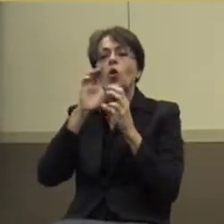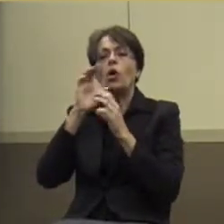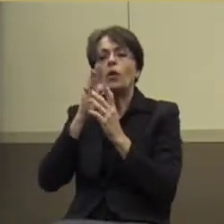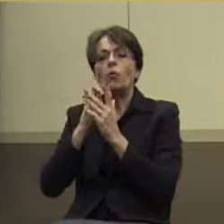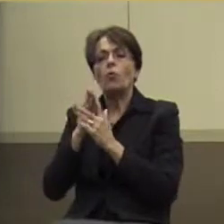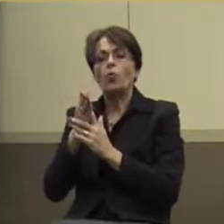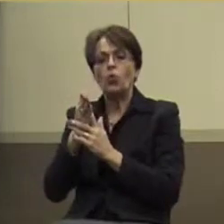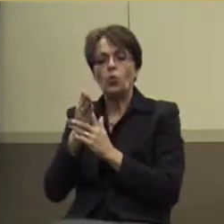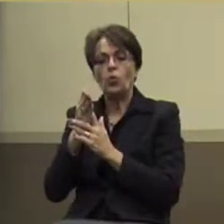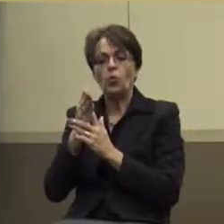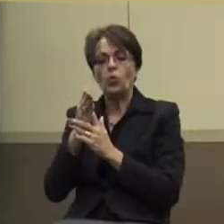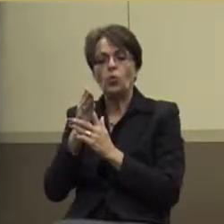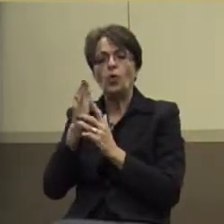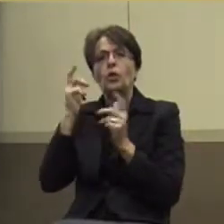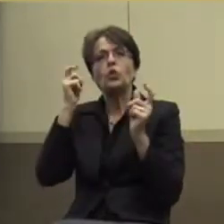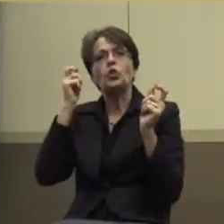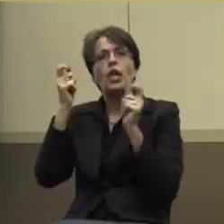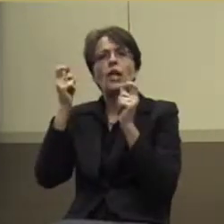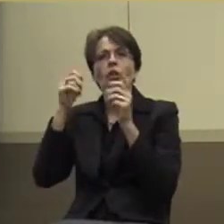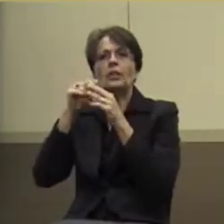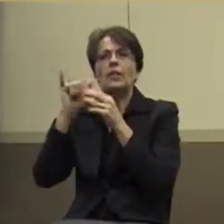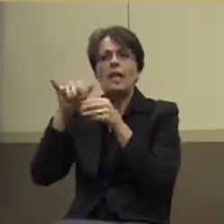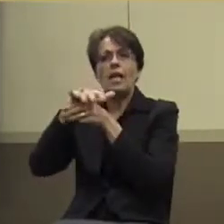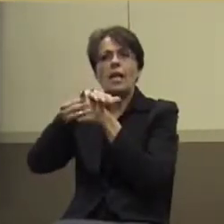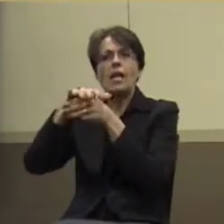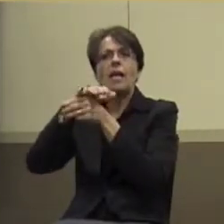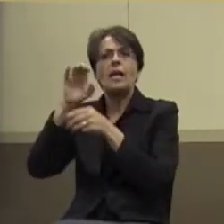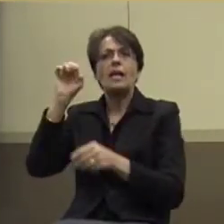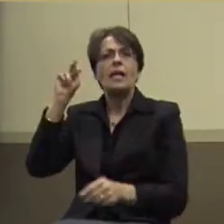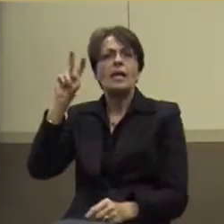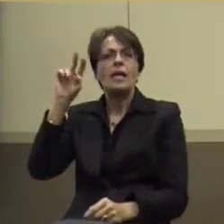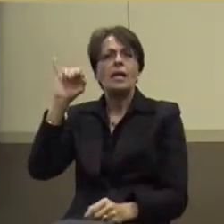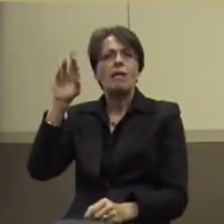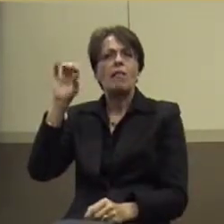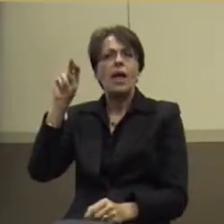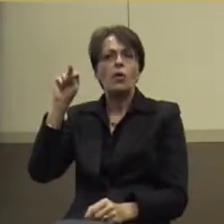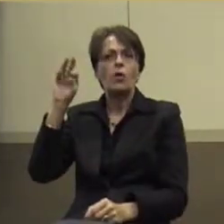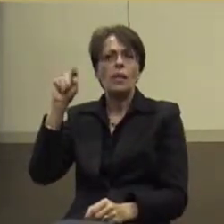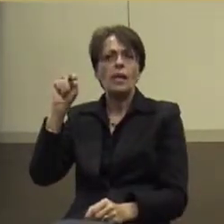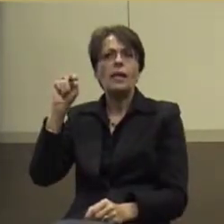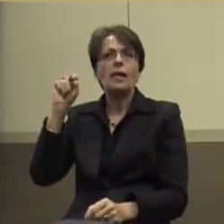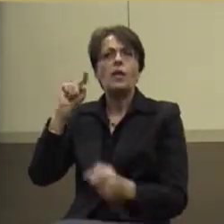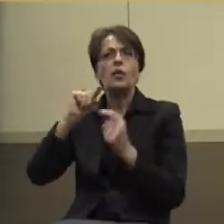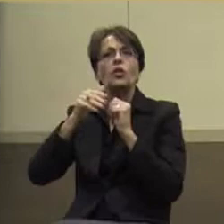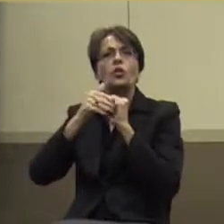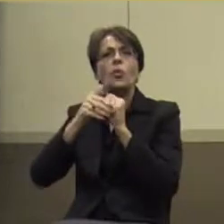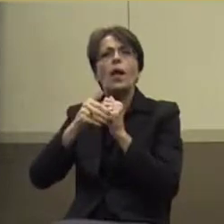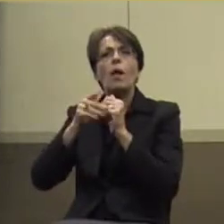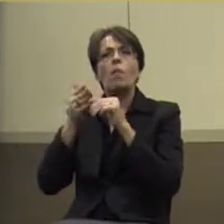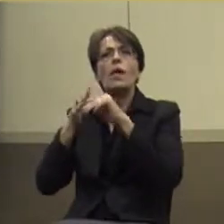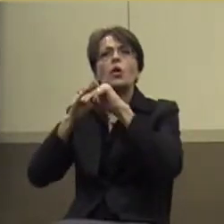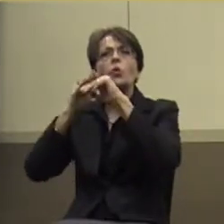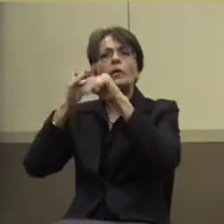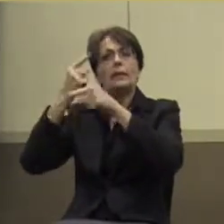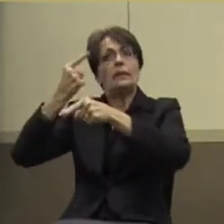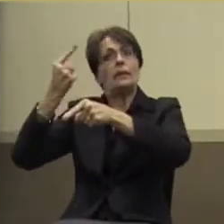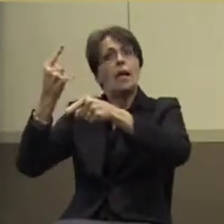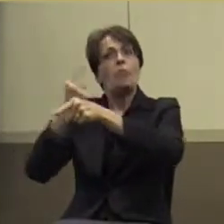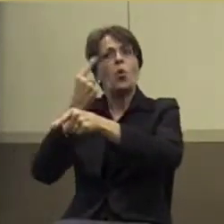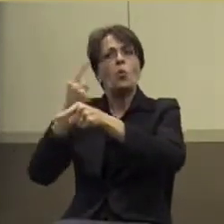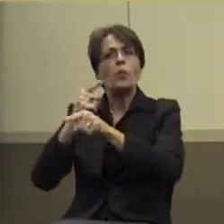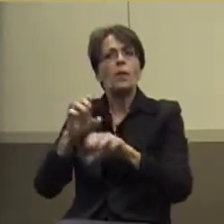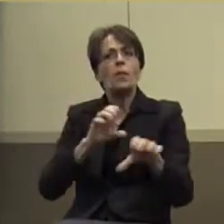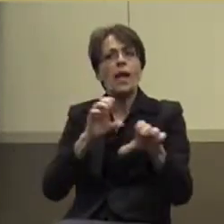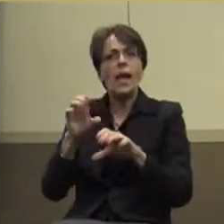changes in the environment to help increase some of the appropriate behaviors that you want they wanted the student to